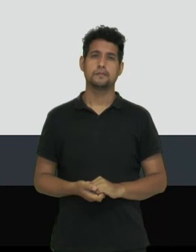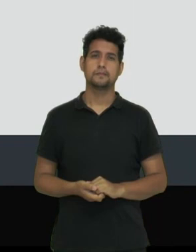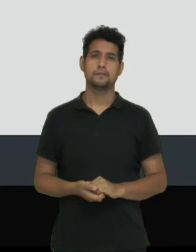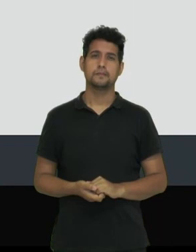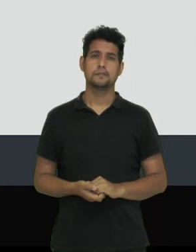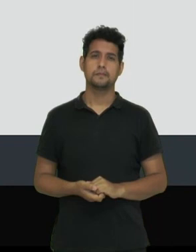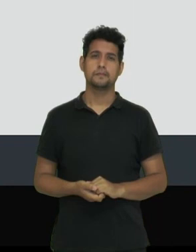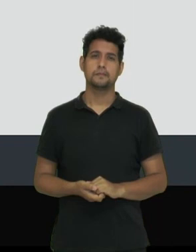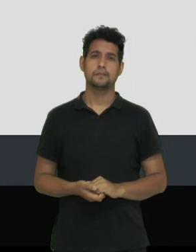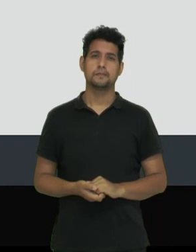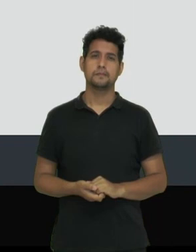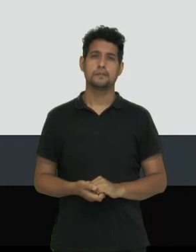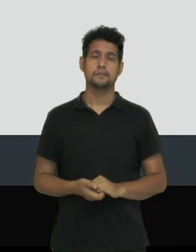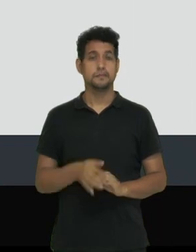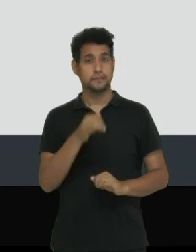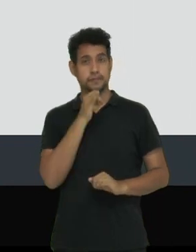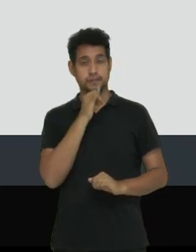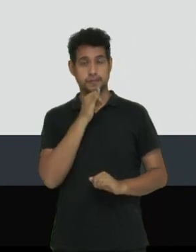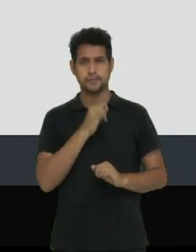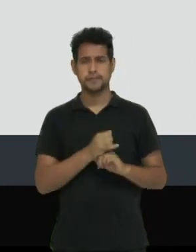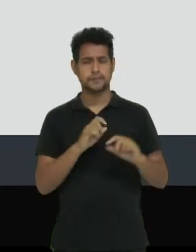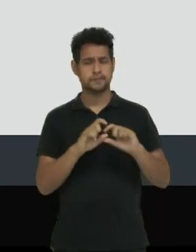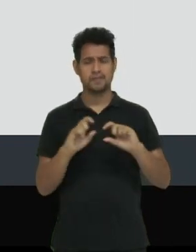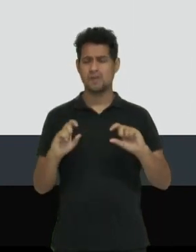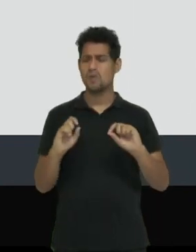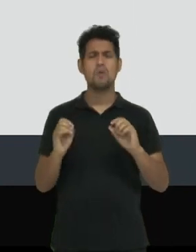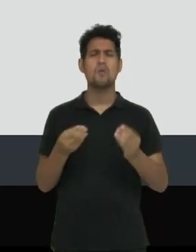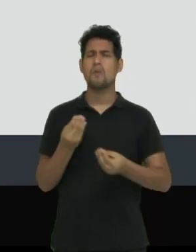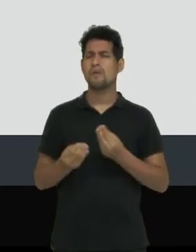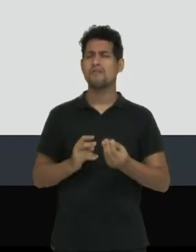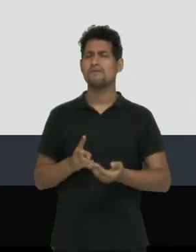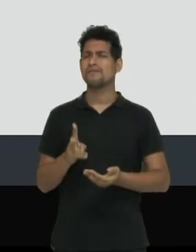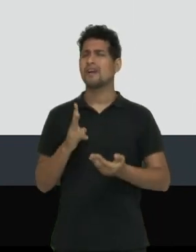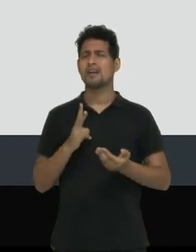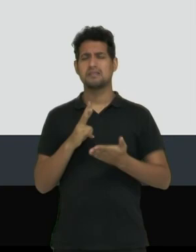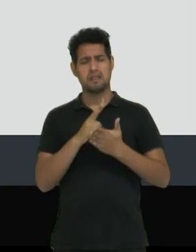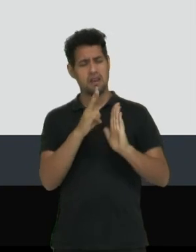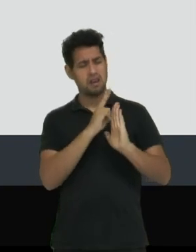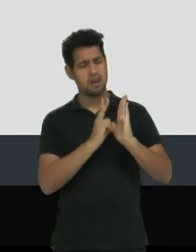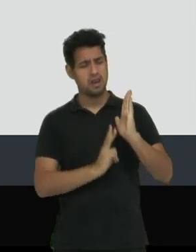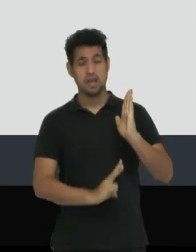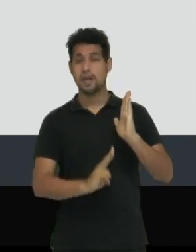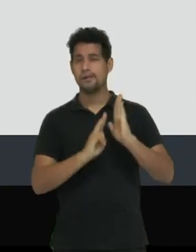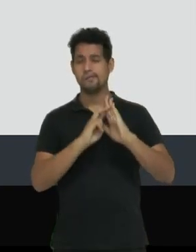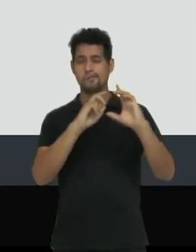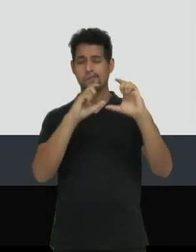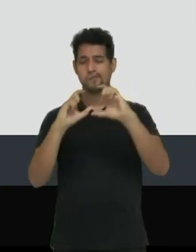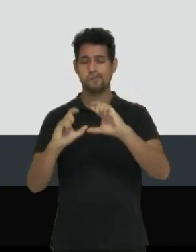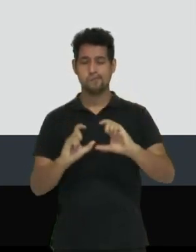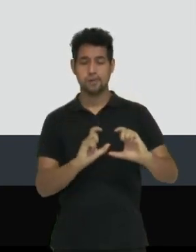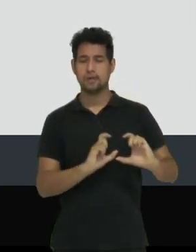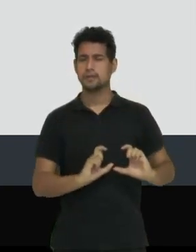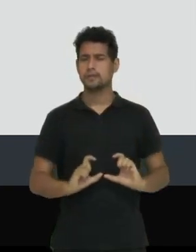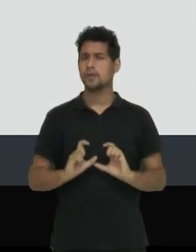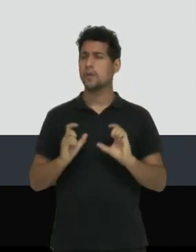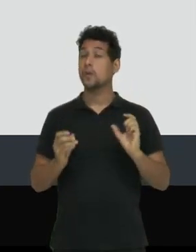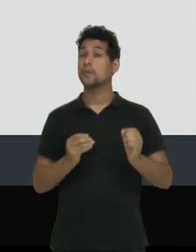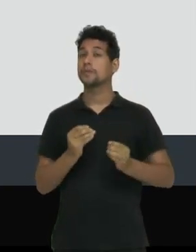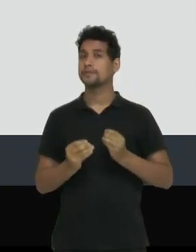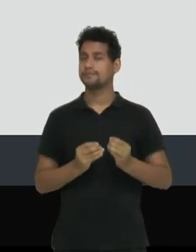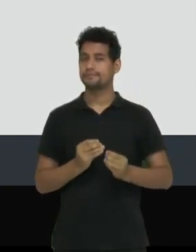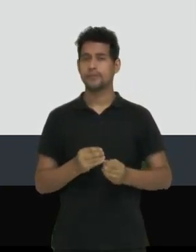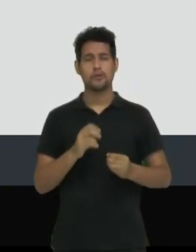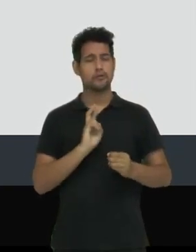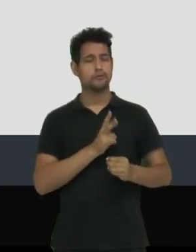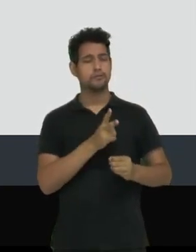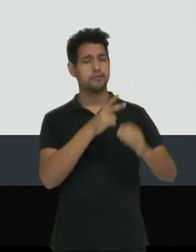How often does she read comic books? Com que frequência ela lê os quadrinhos? Every evening,